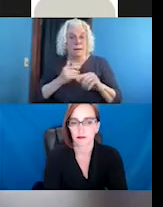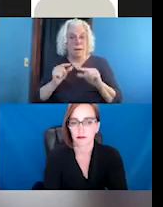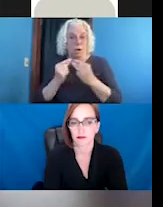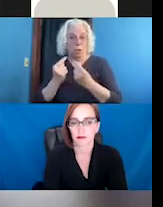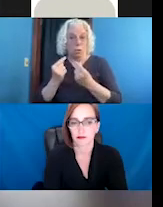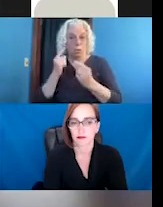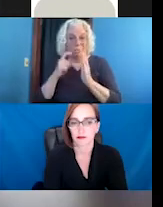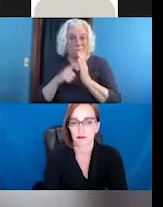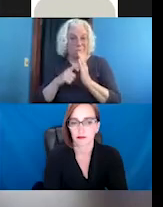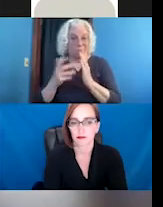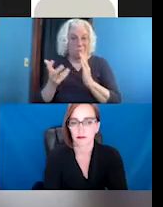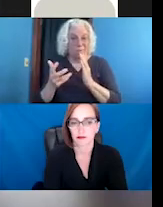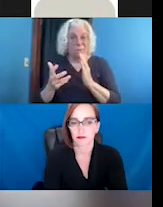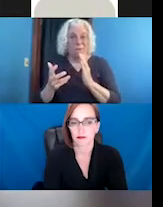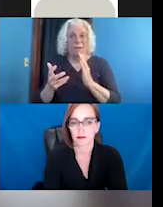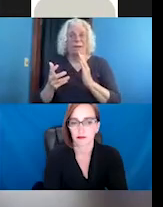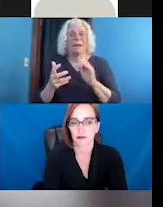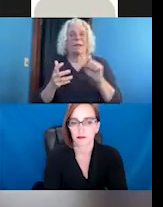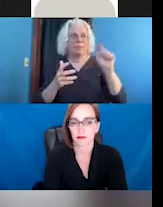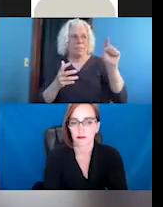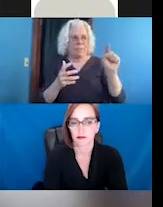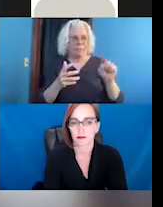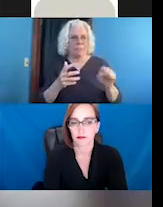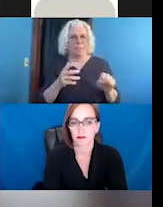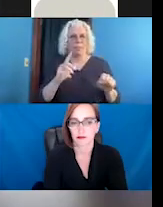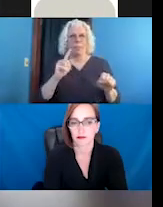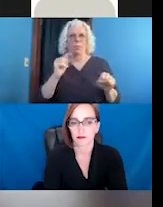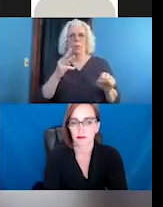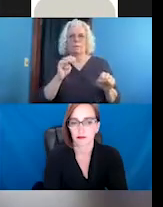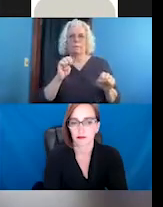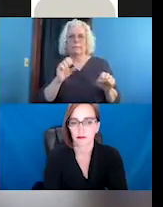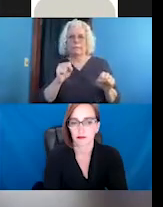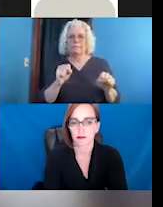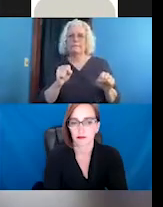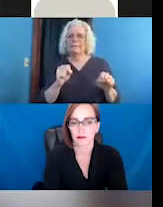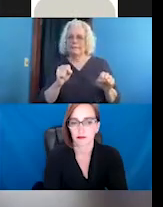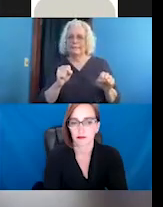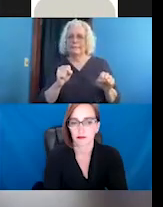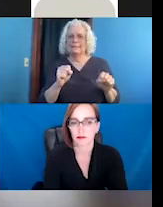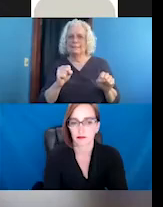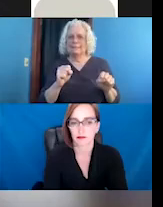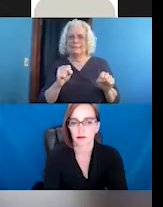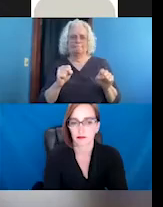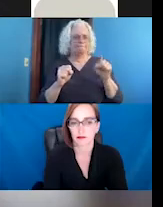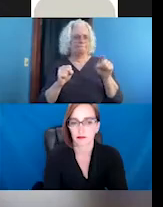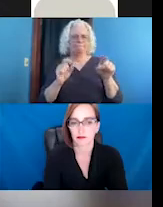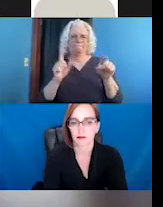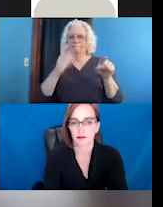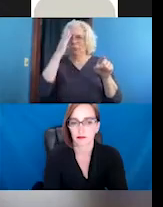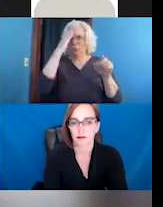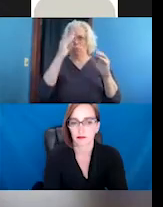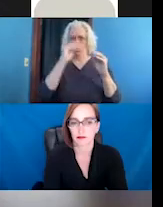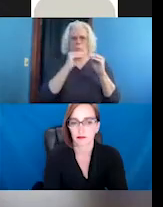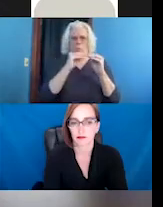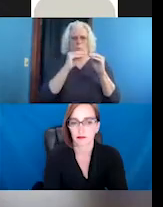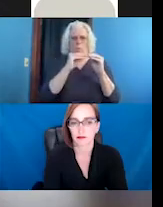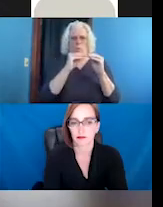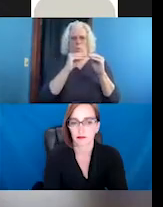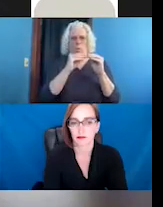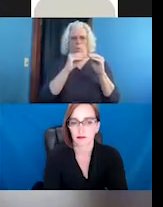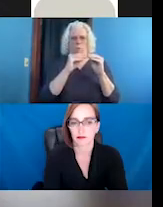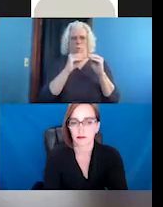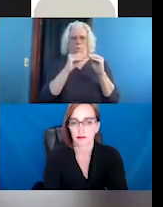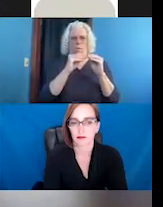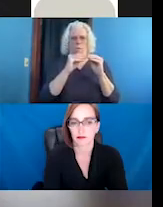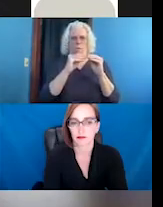of the themes would definitely we need more information to really inform a